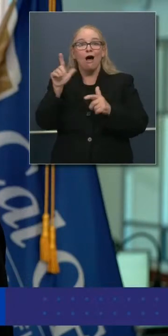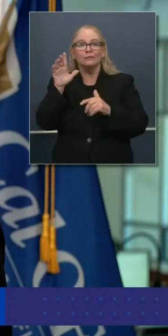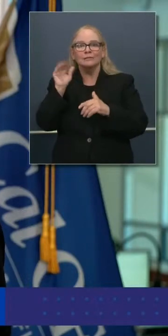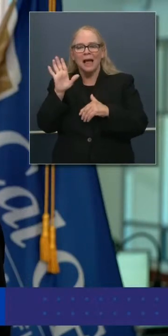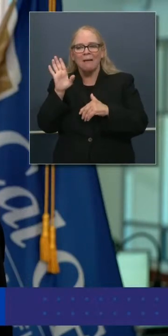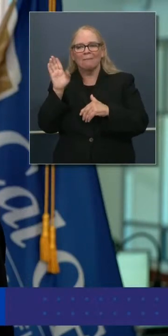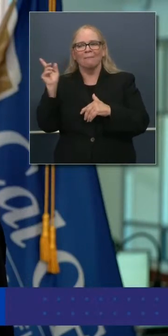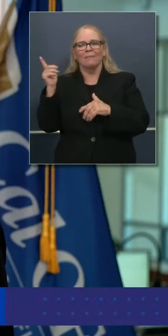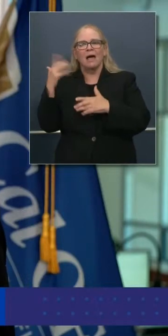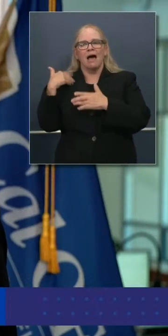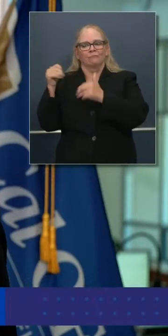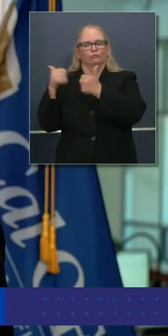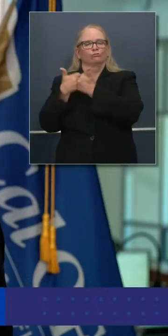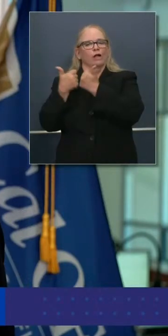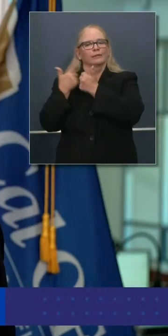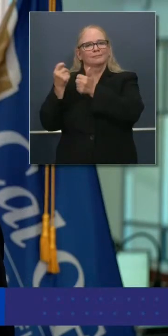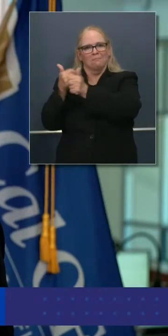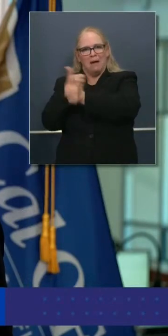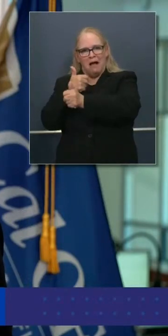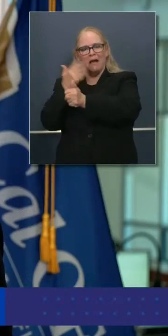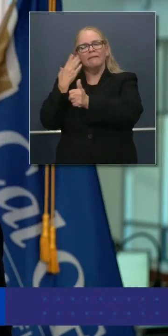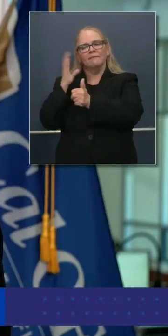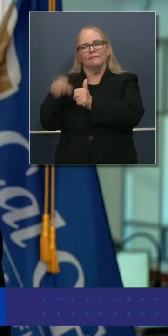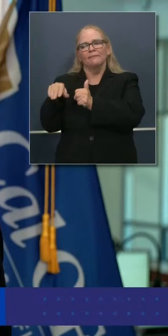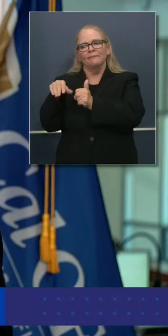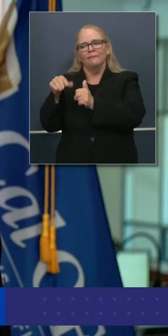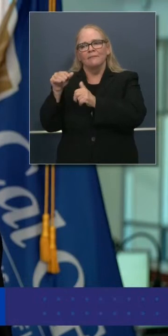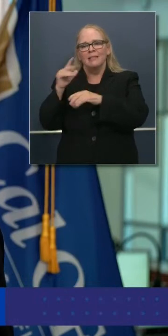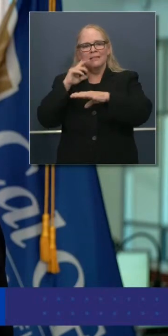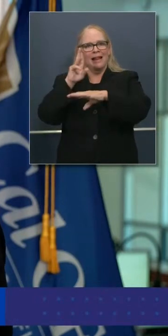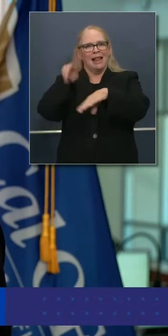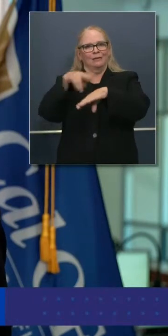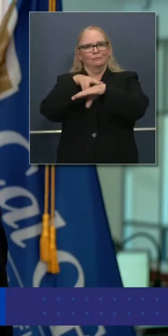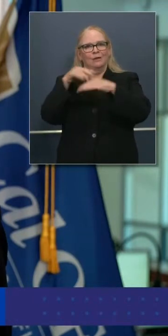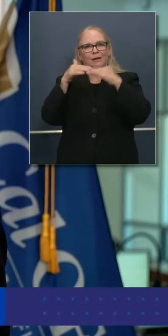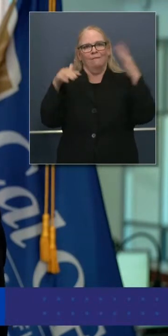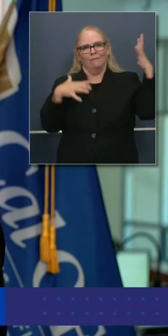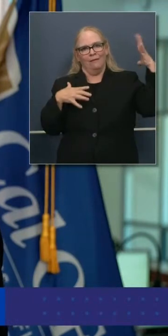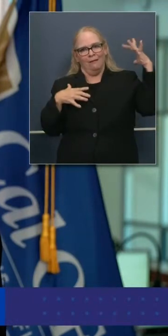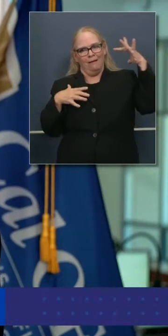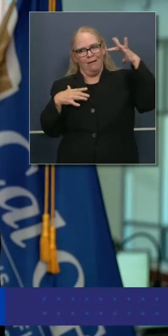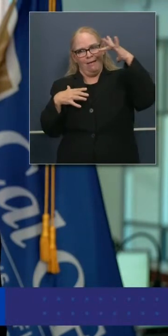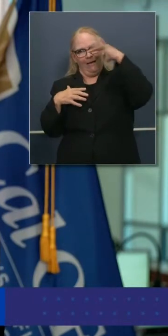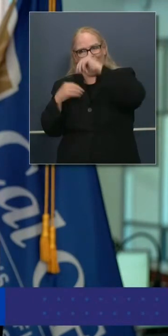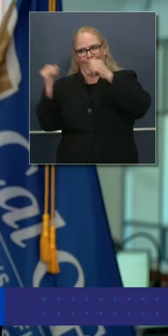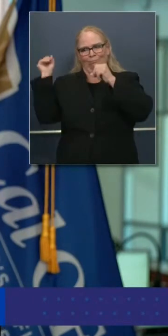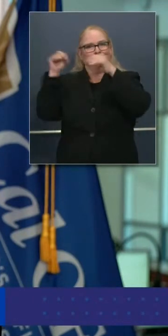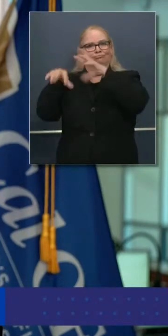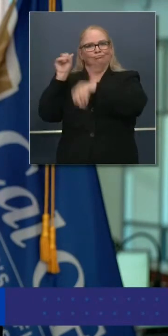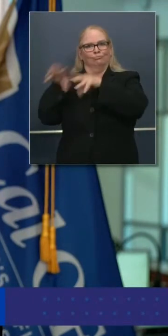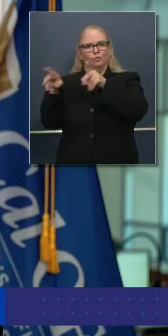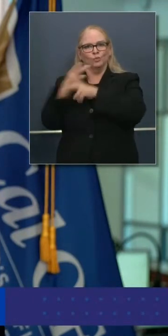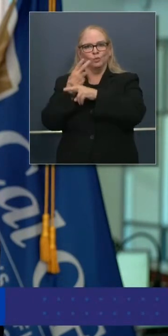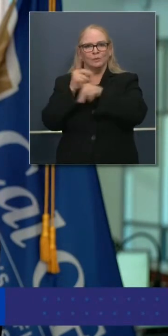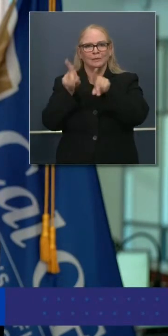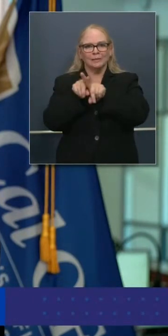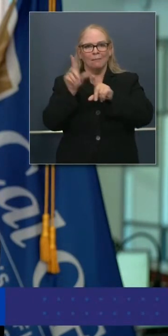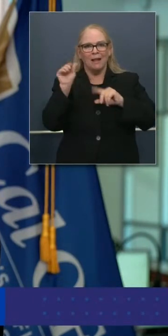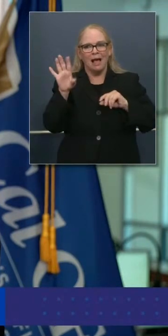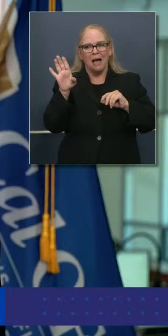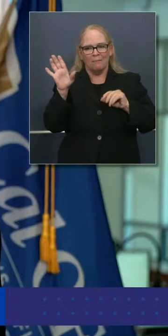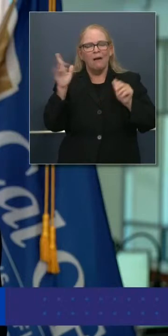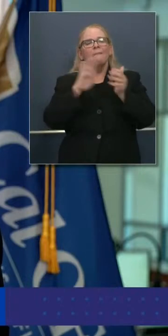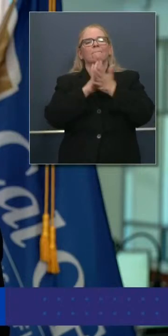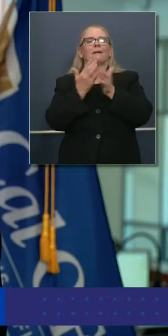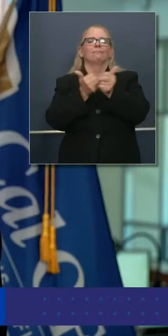challenges because of the national swell of testing, have started to see that come down. A couple of weeks ago, a few